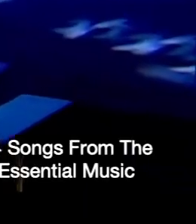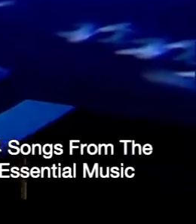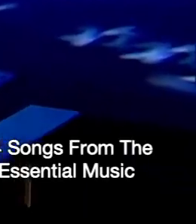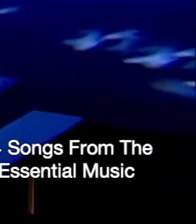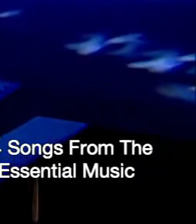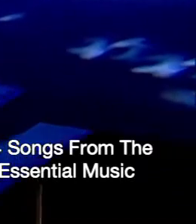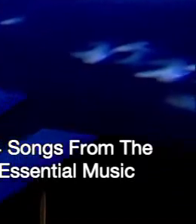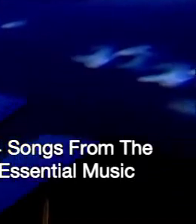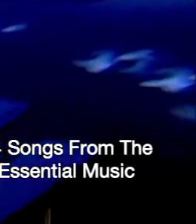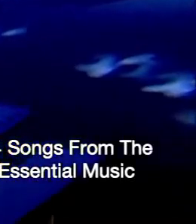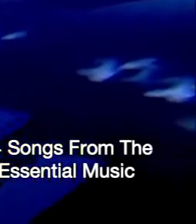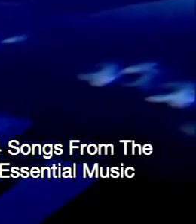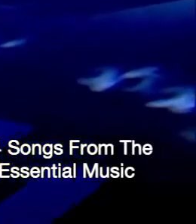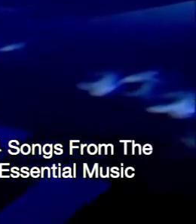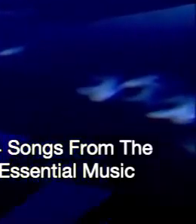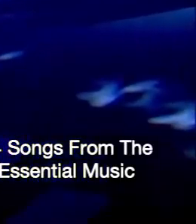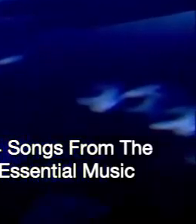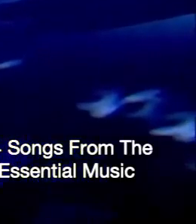Lord, today.